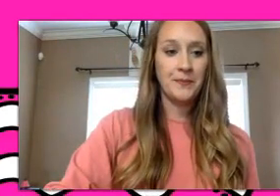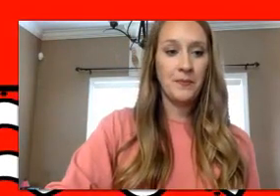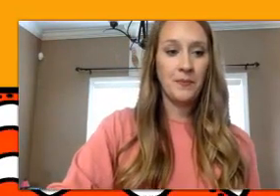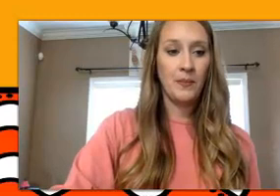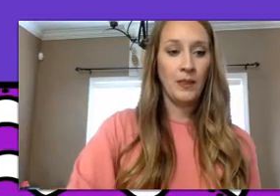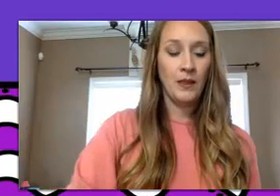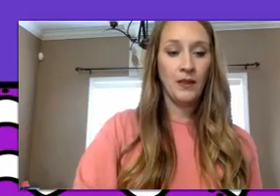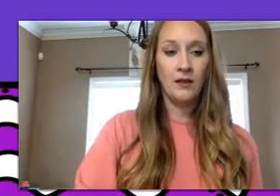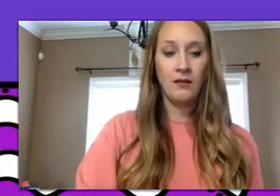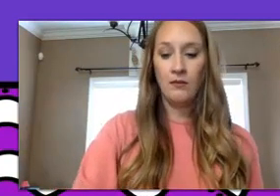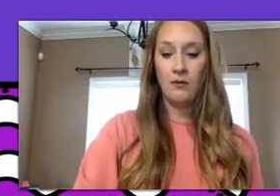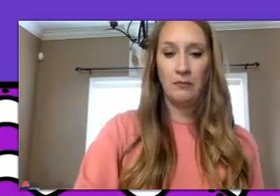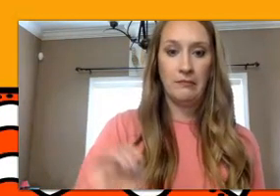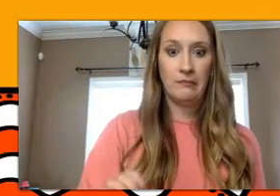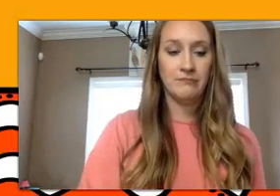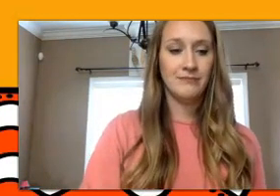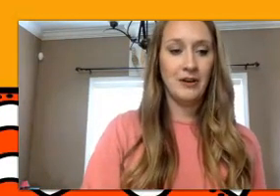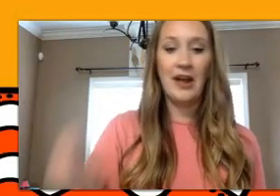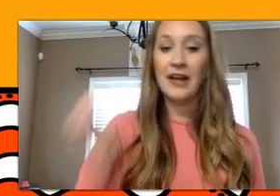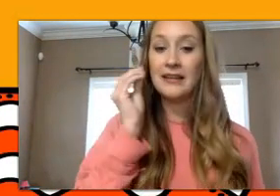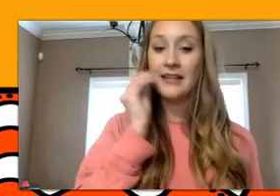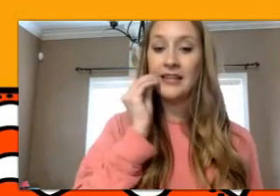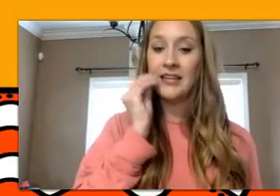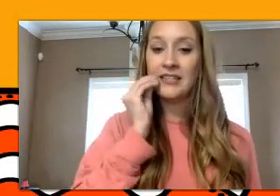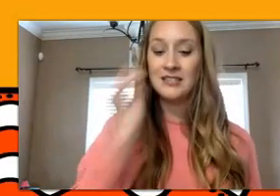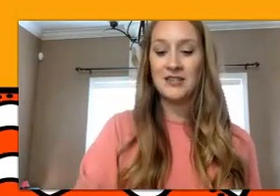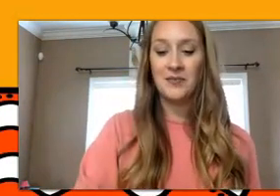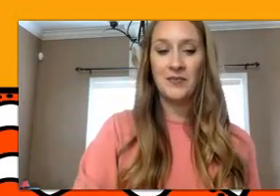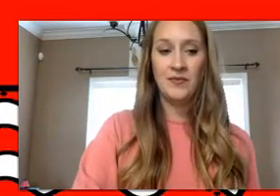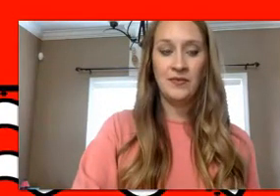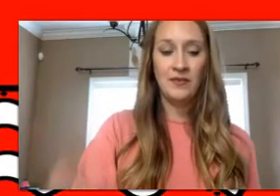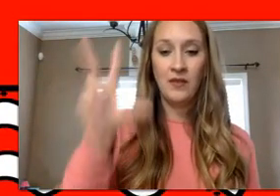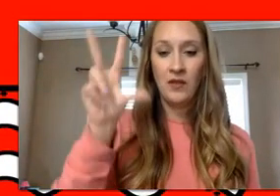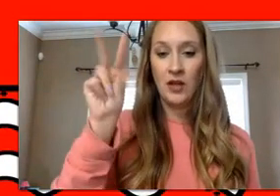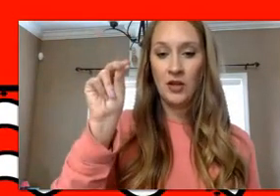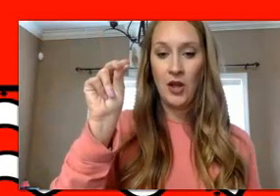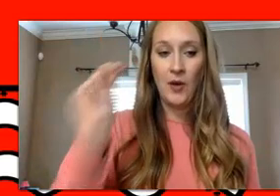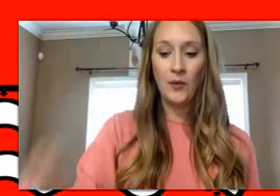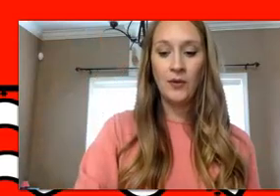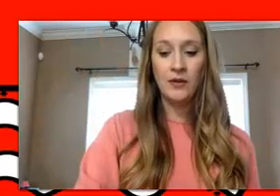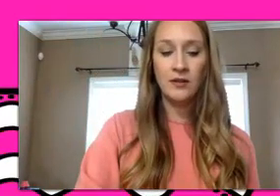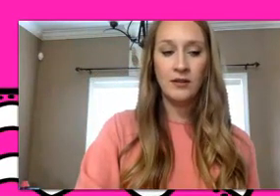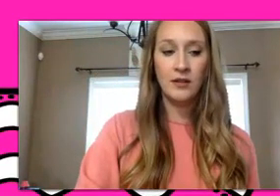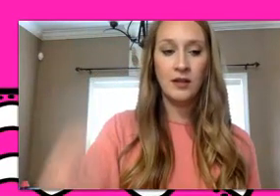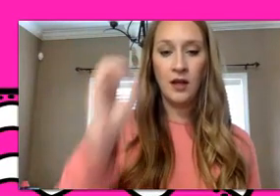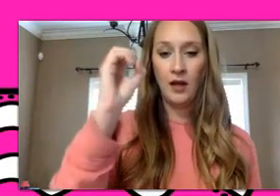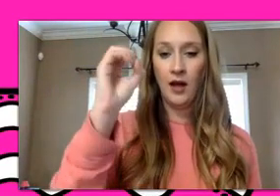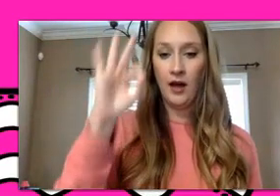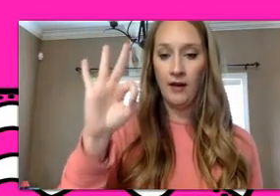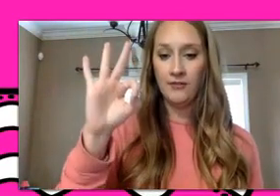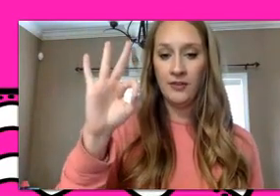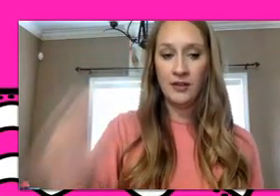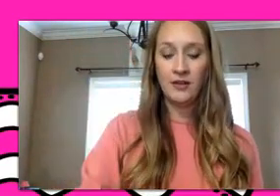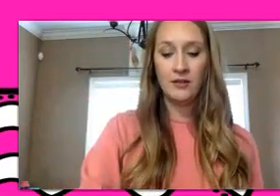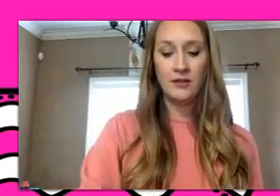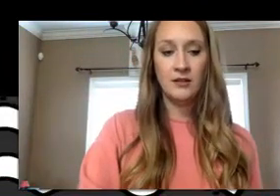one. All right, eat, know,